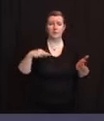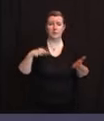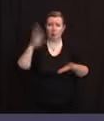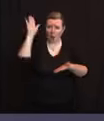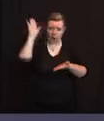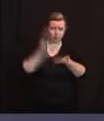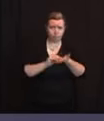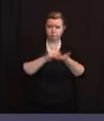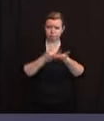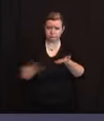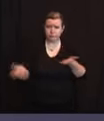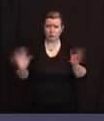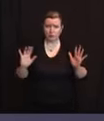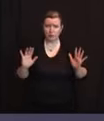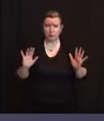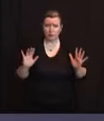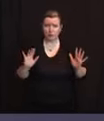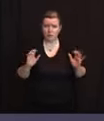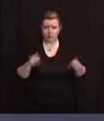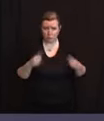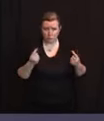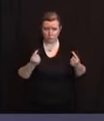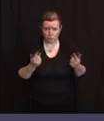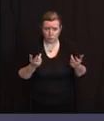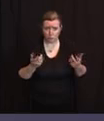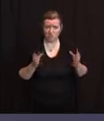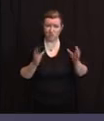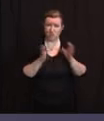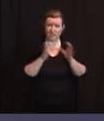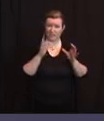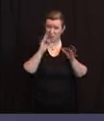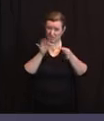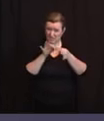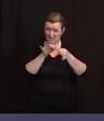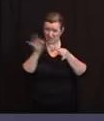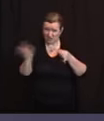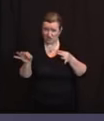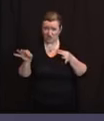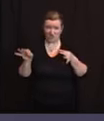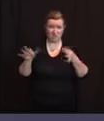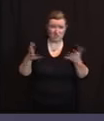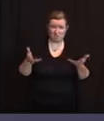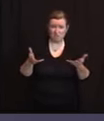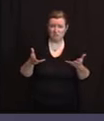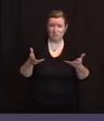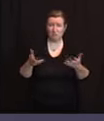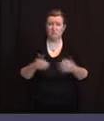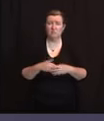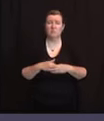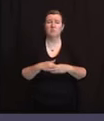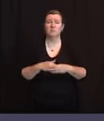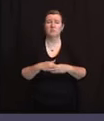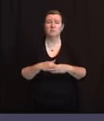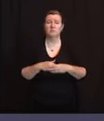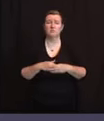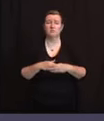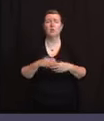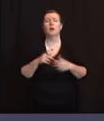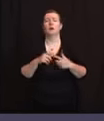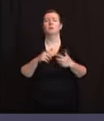for the first time during the pandemic? And then also to reiterate Brent's question, which I'm not sure we got a clear